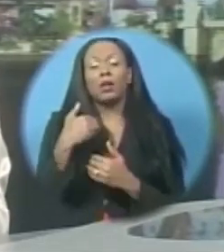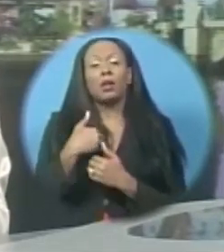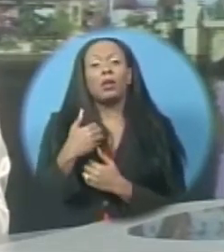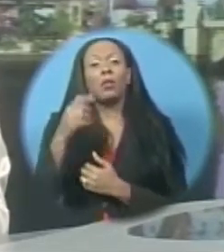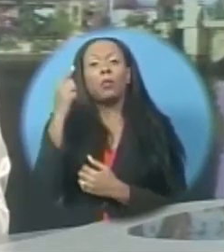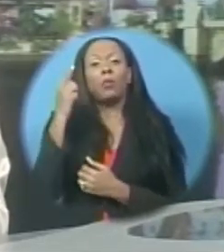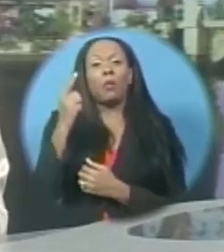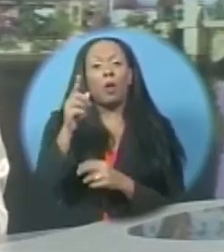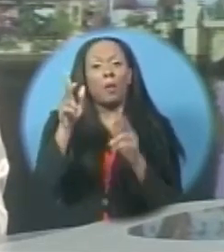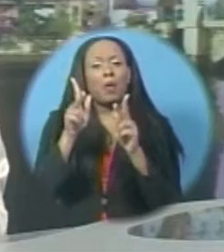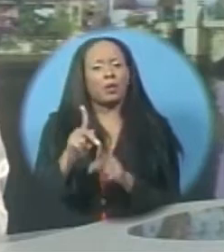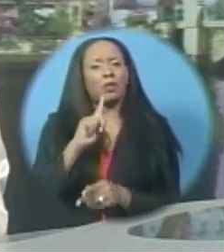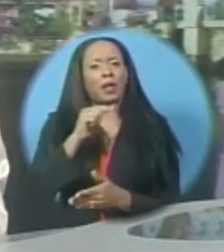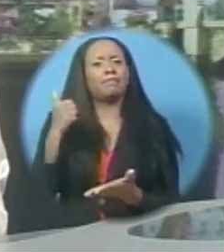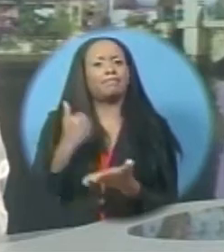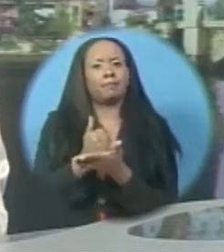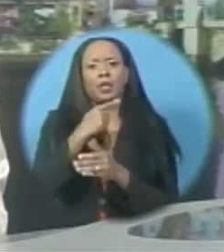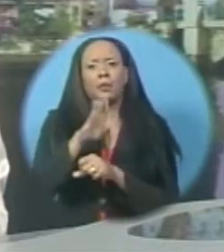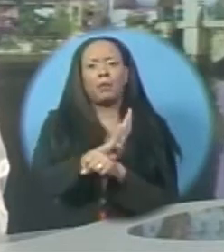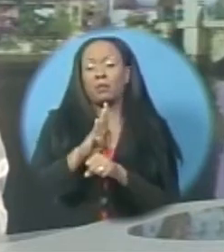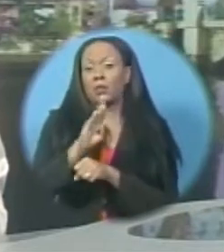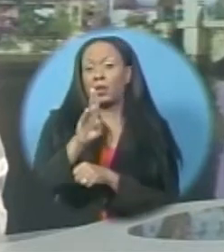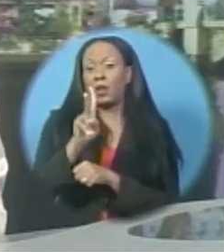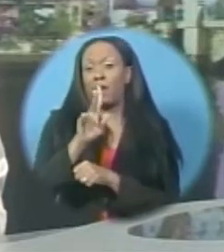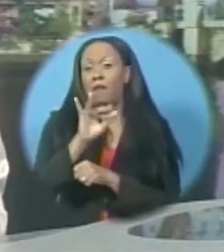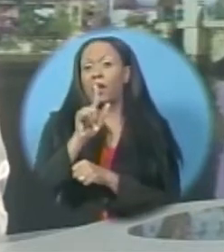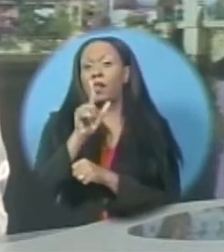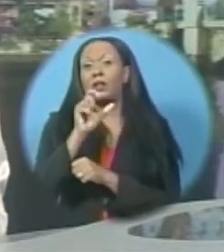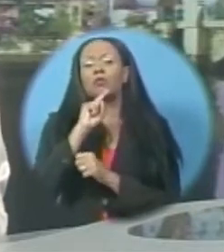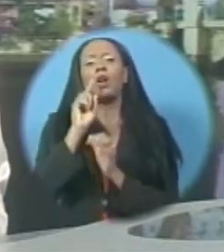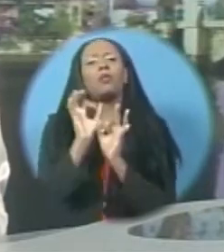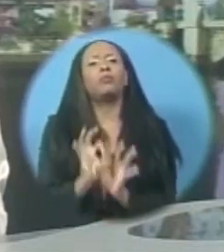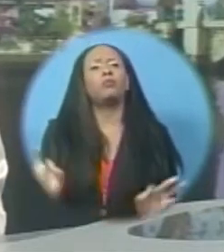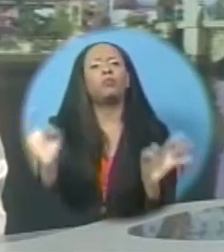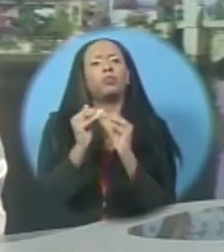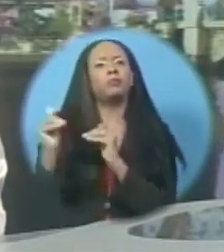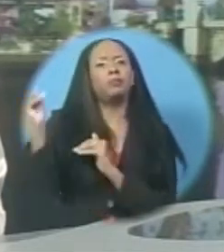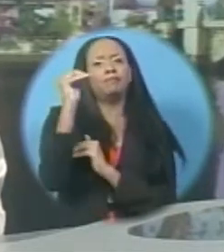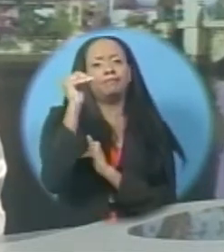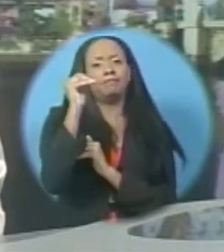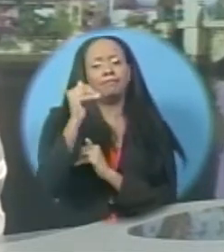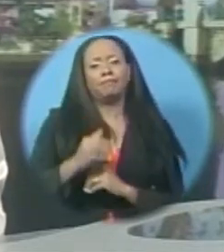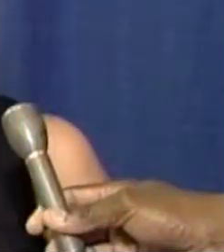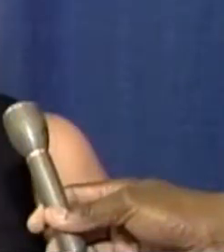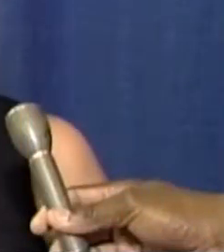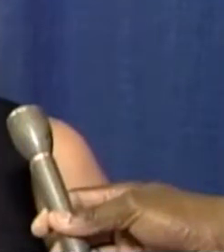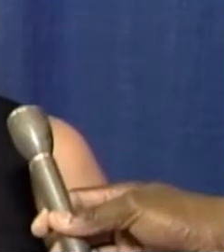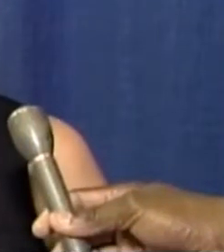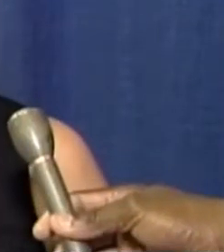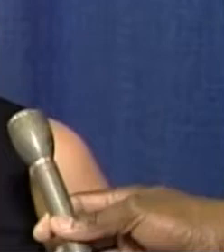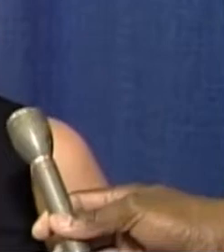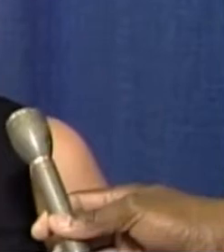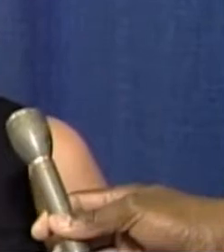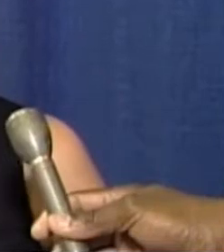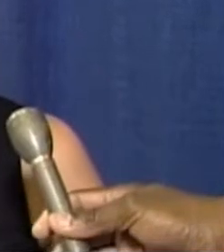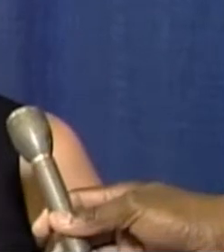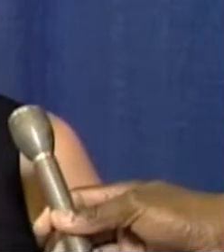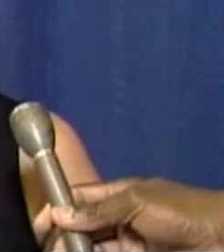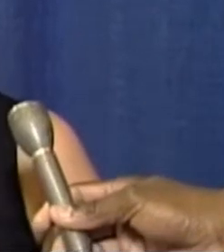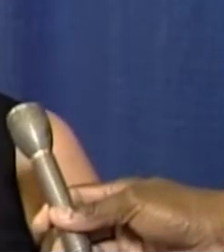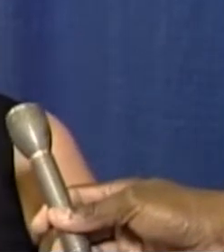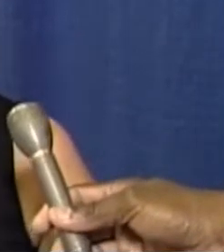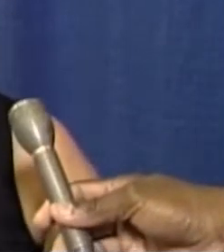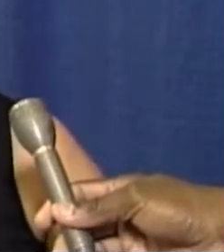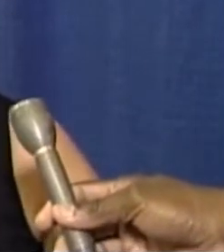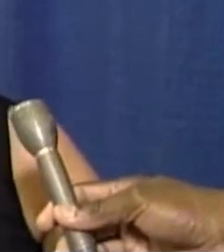Lovering saying Barbadian villas rank high among others in the Caribbean. The quality of villas are fantastic. You've got the modern